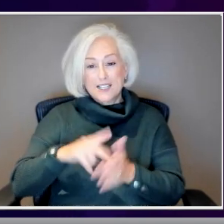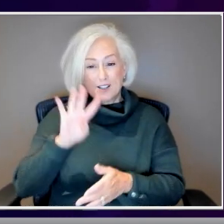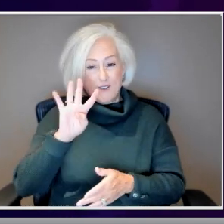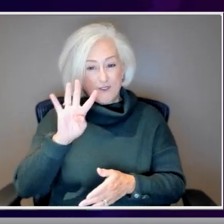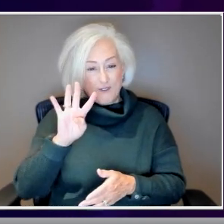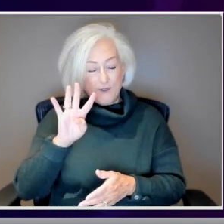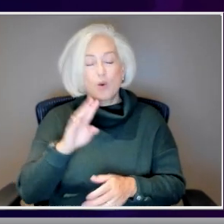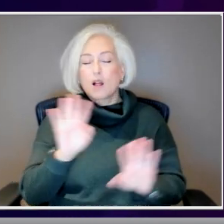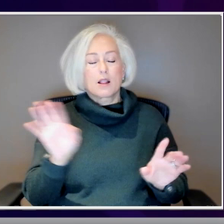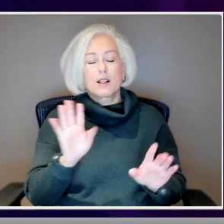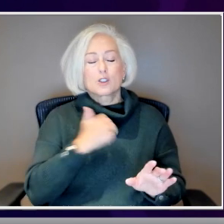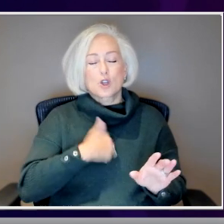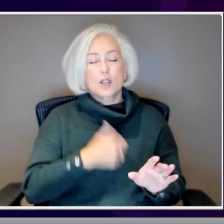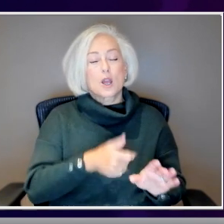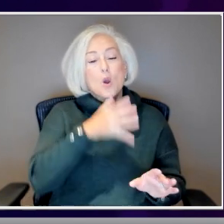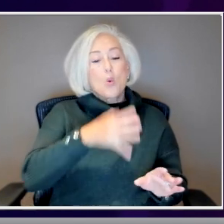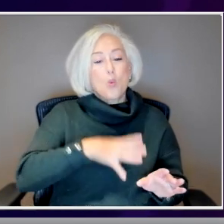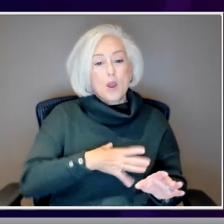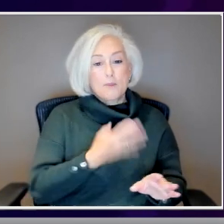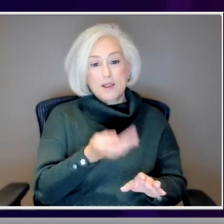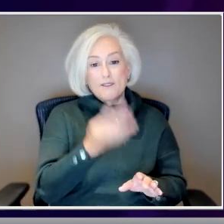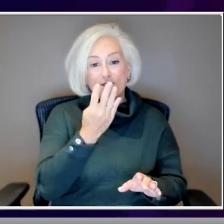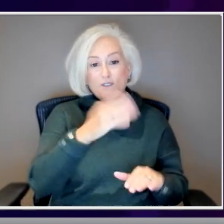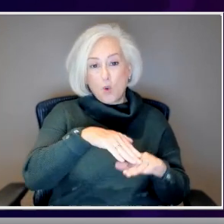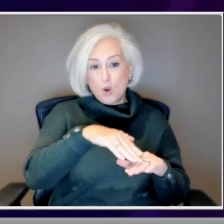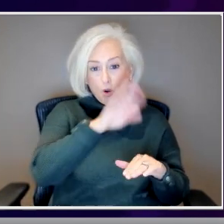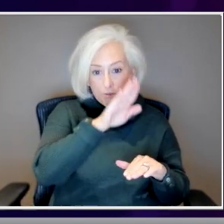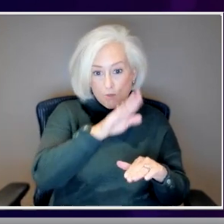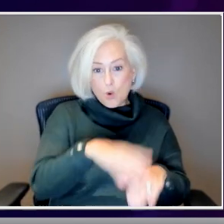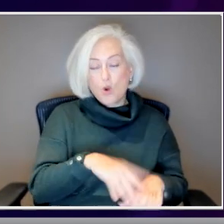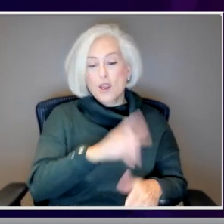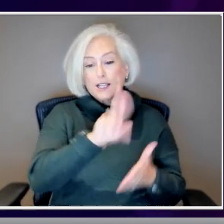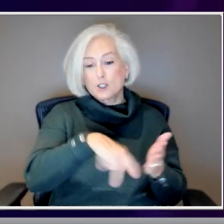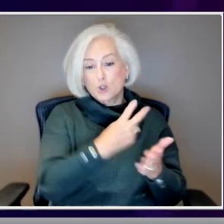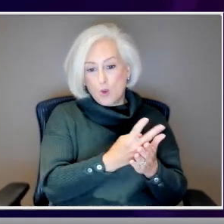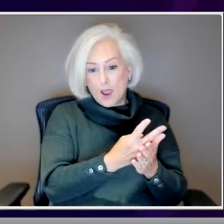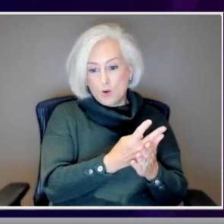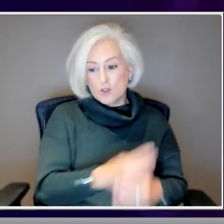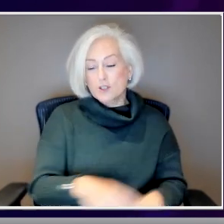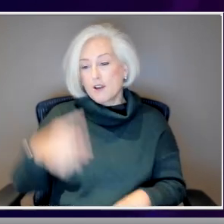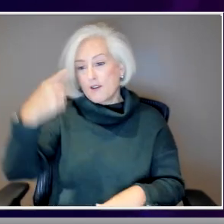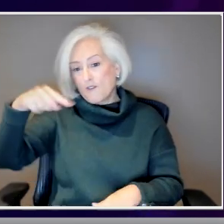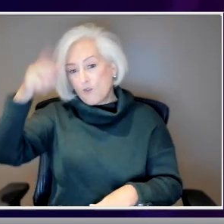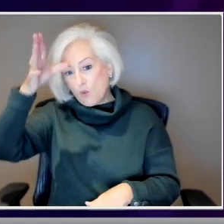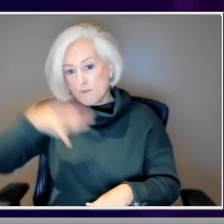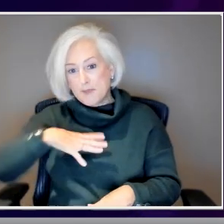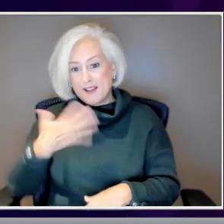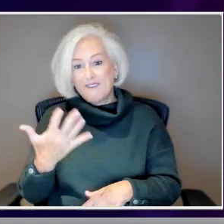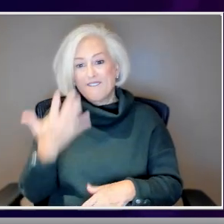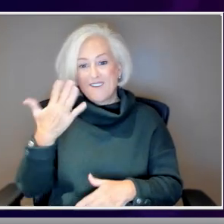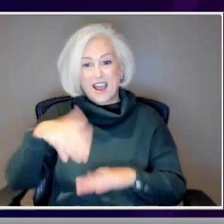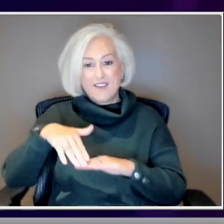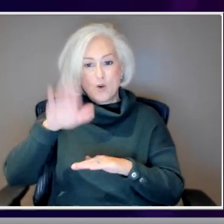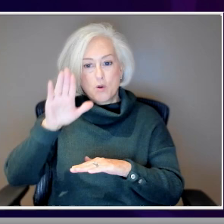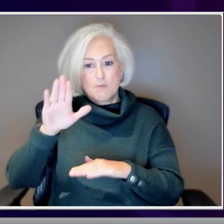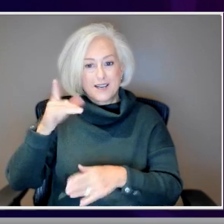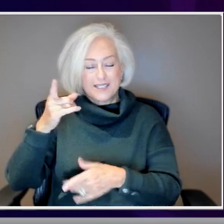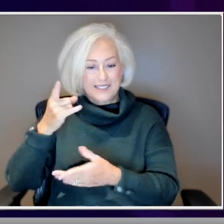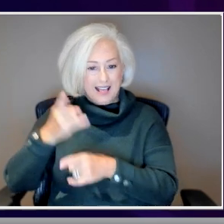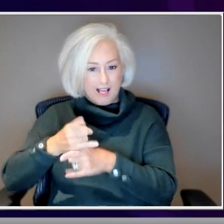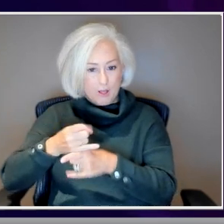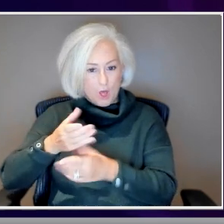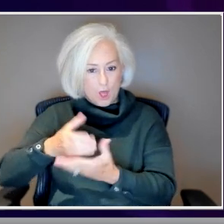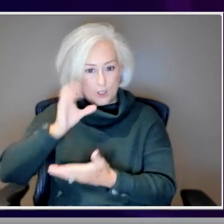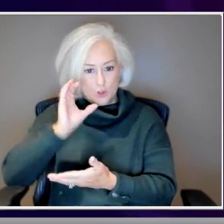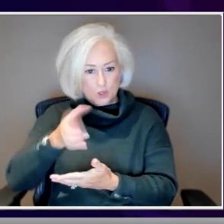4 or more drinks in 2 hours, and men it's 5 or more drinks. that does sound like a lot. You